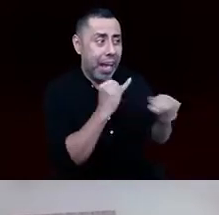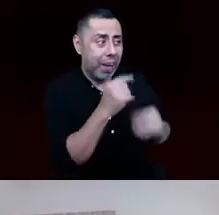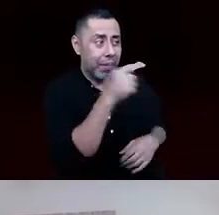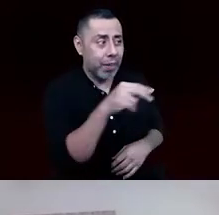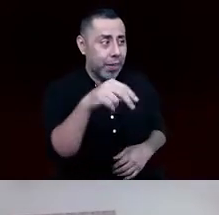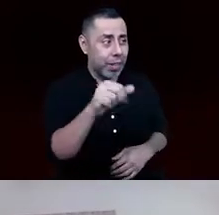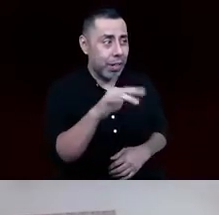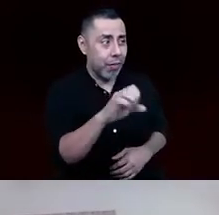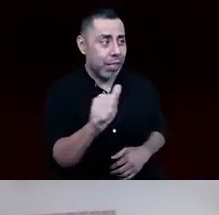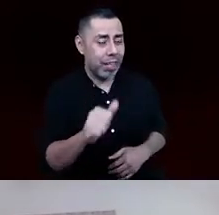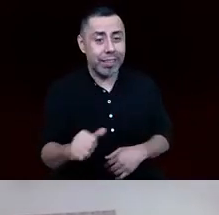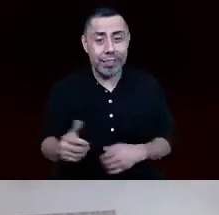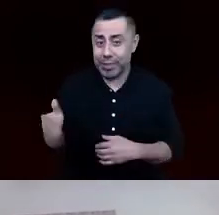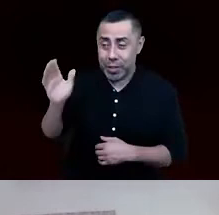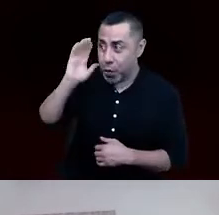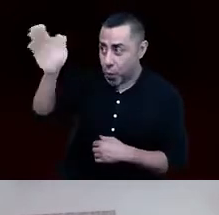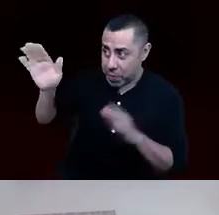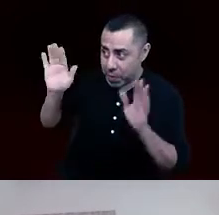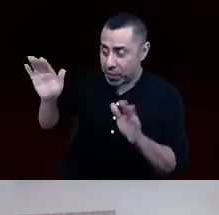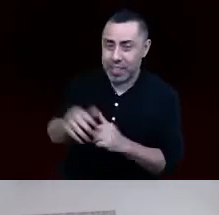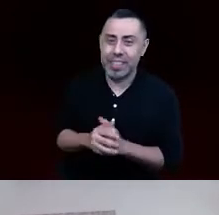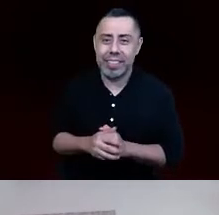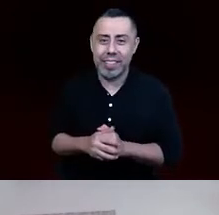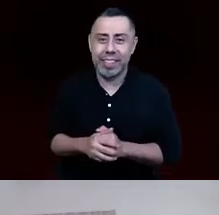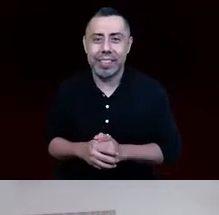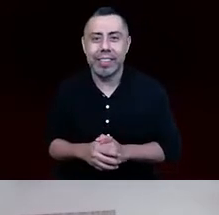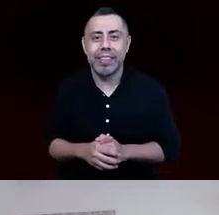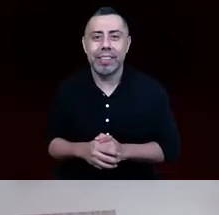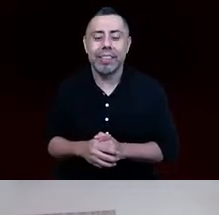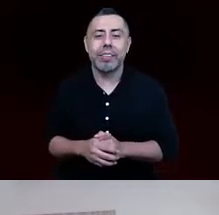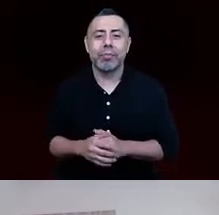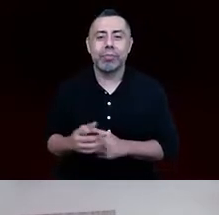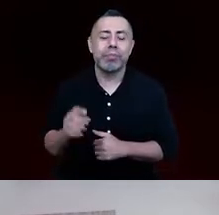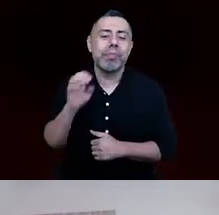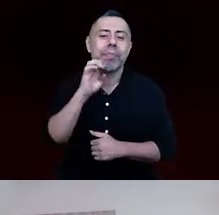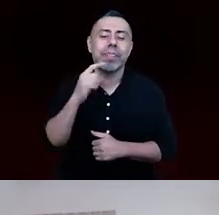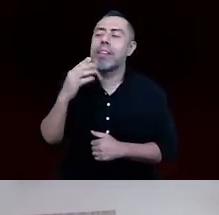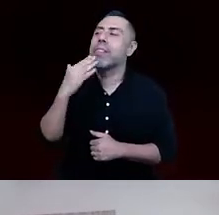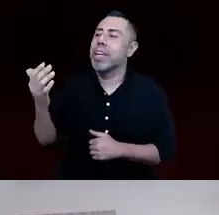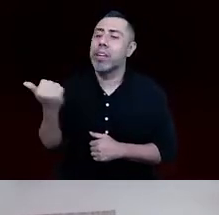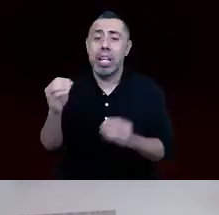That would be great. Thank you, Narissa, for that. Any other questions on the floor?